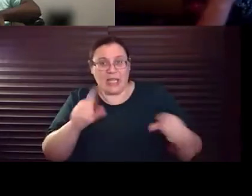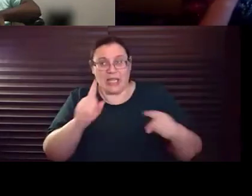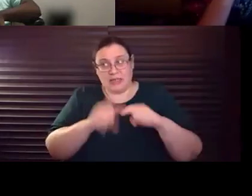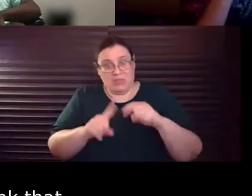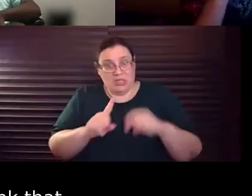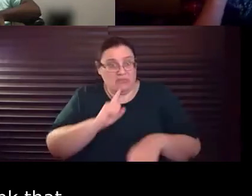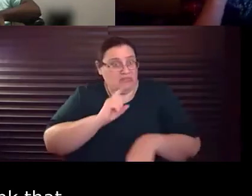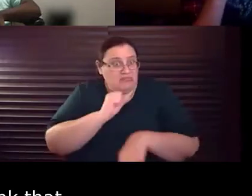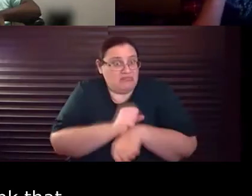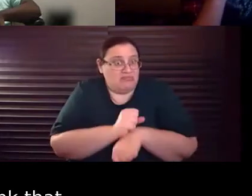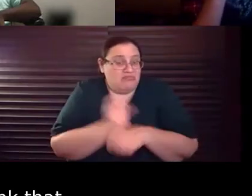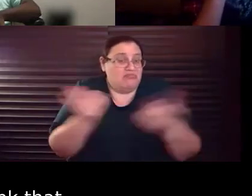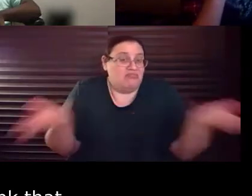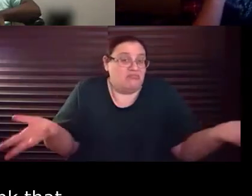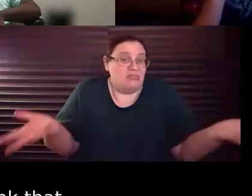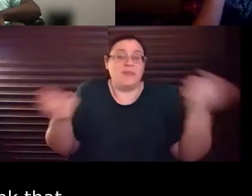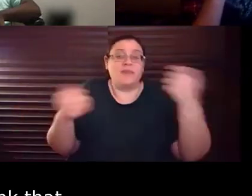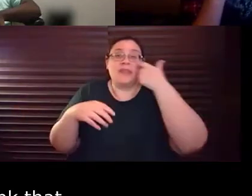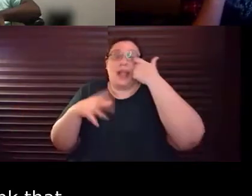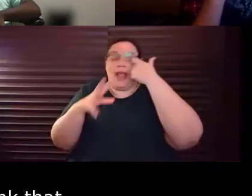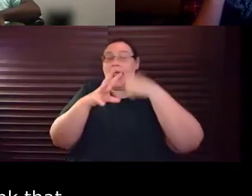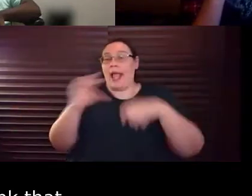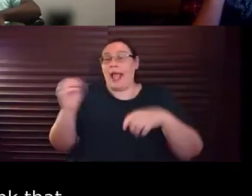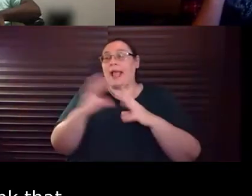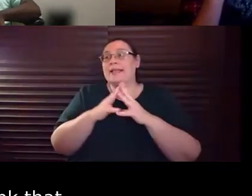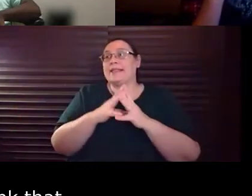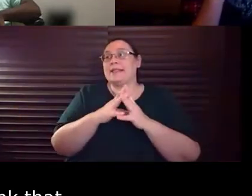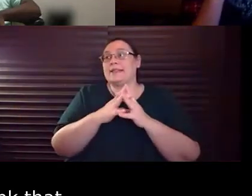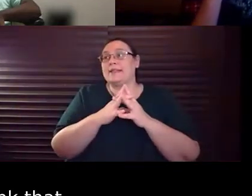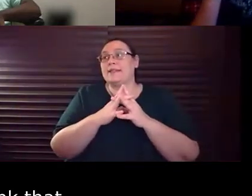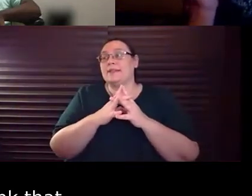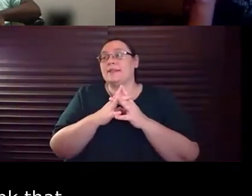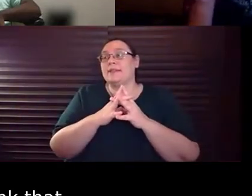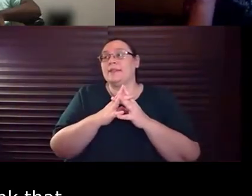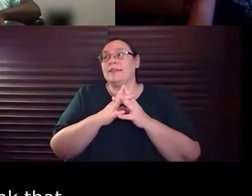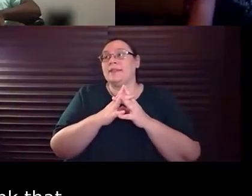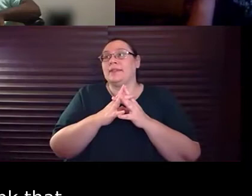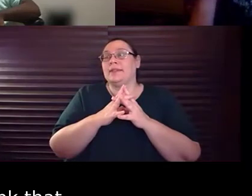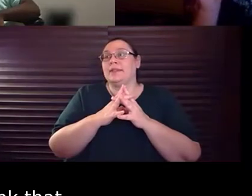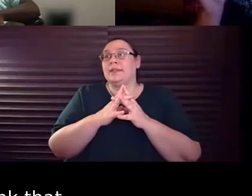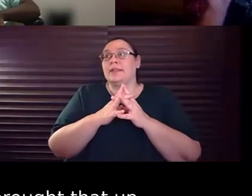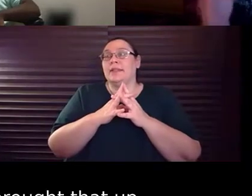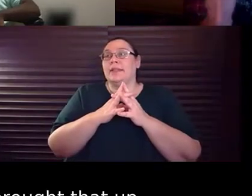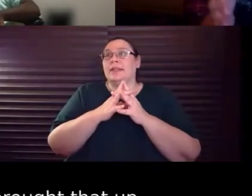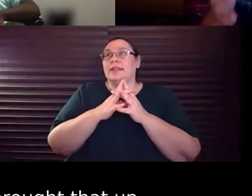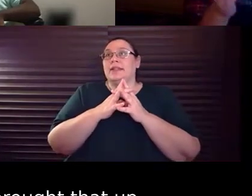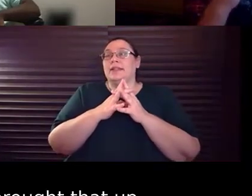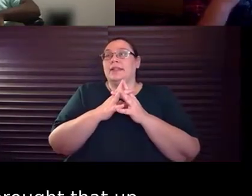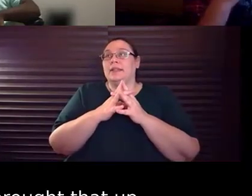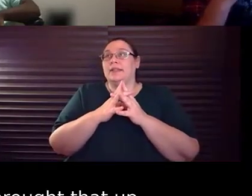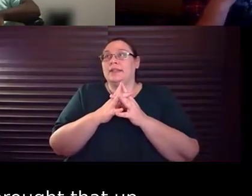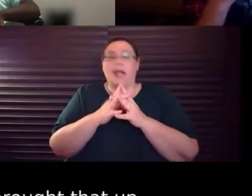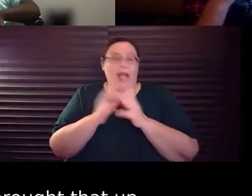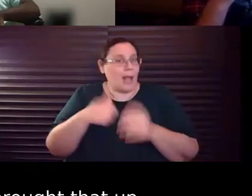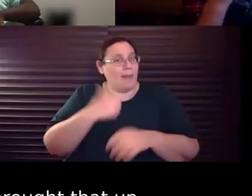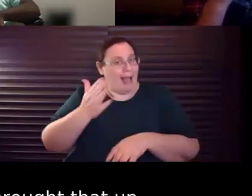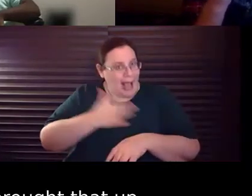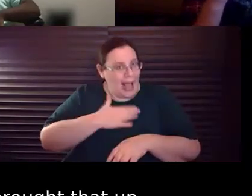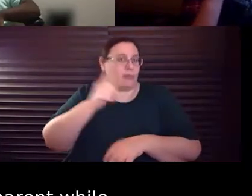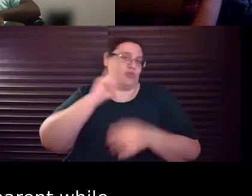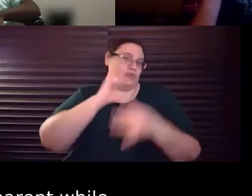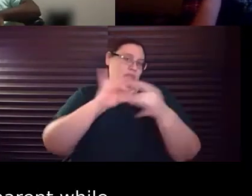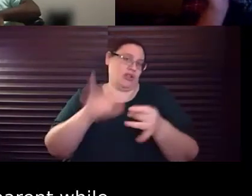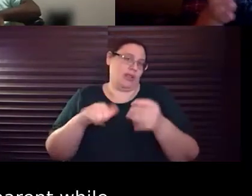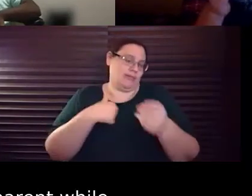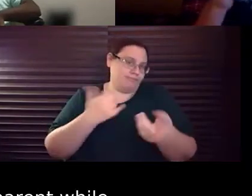true. And I think that it's like, that I'm so glad you brought that up, because it's something